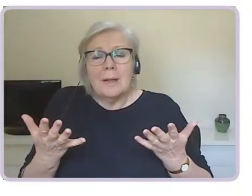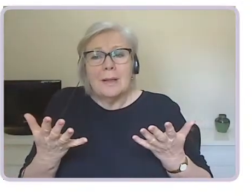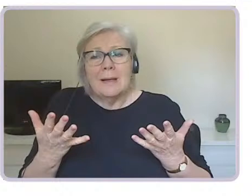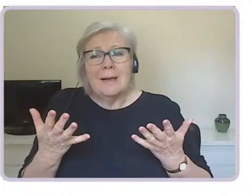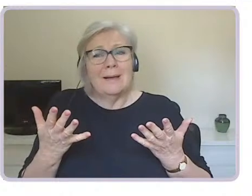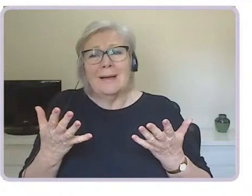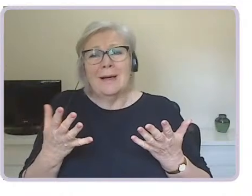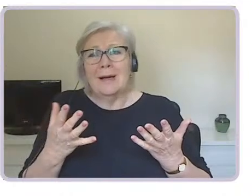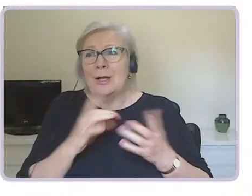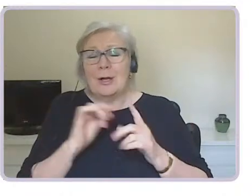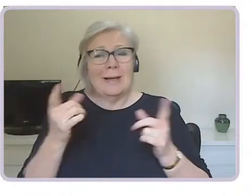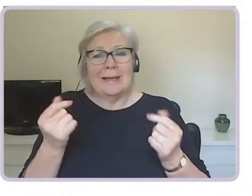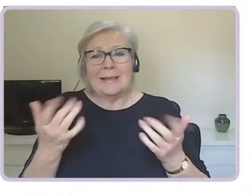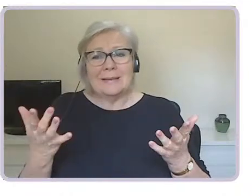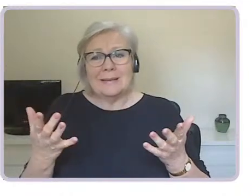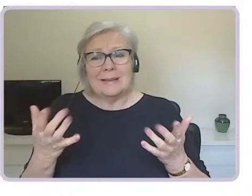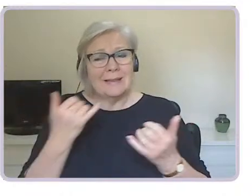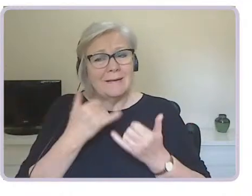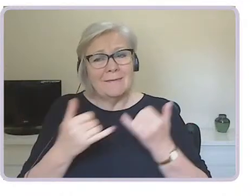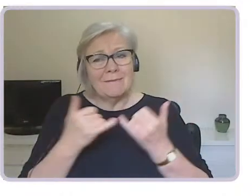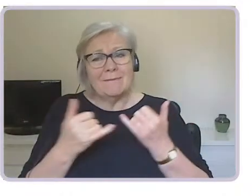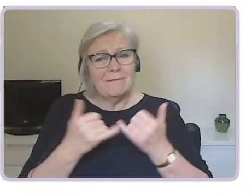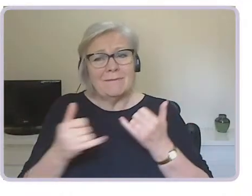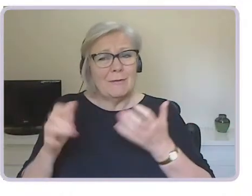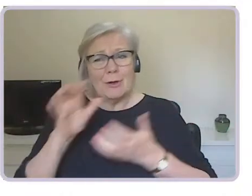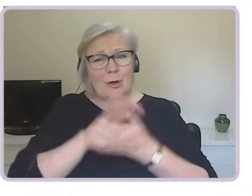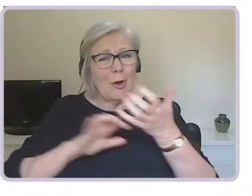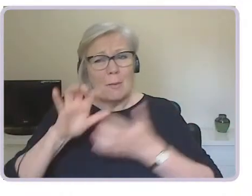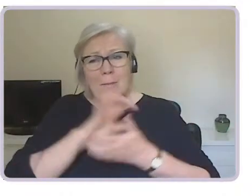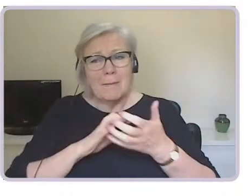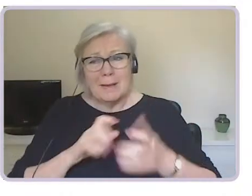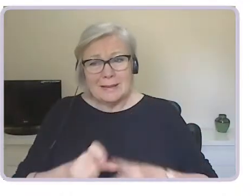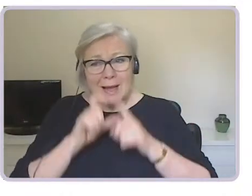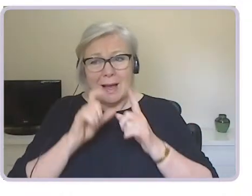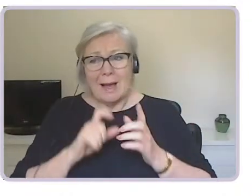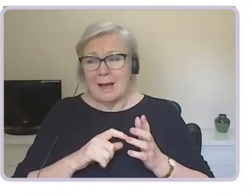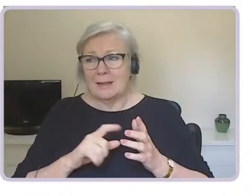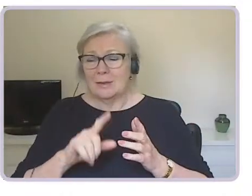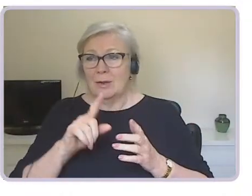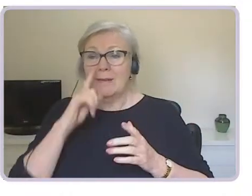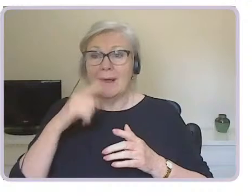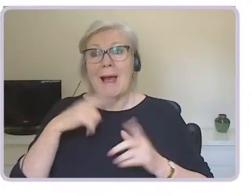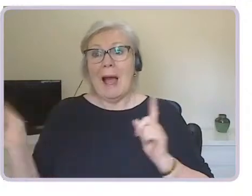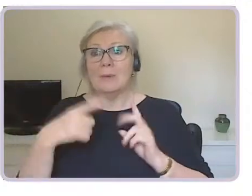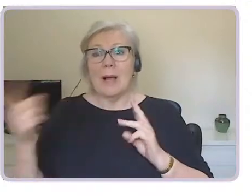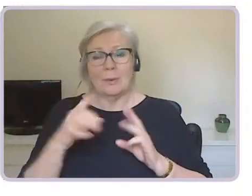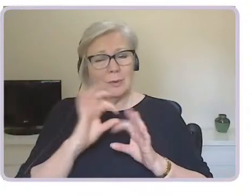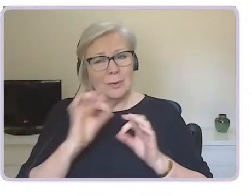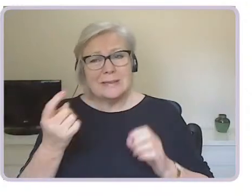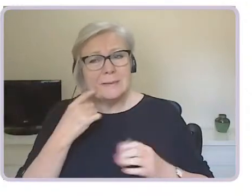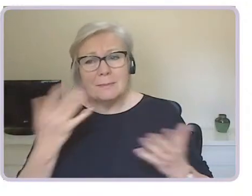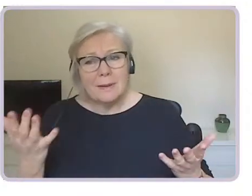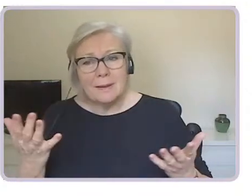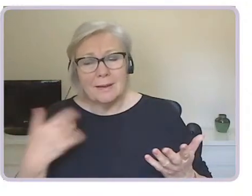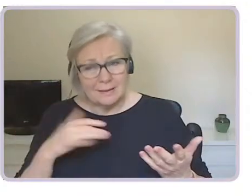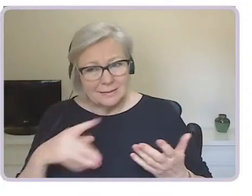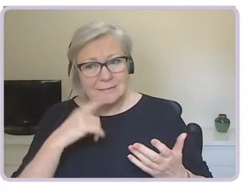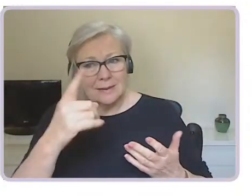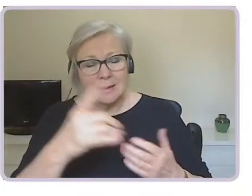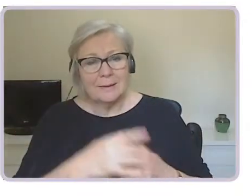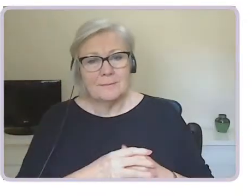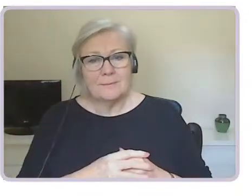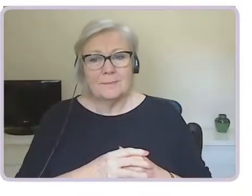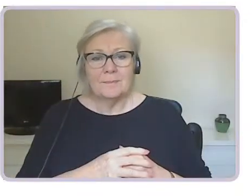that. It's harder. It's not as simple. And I doubt CFA's